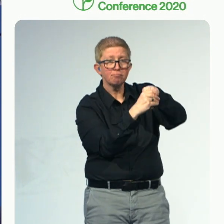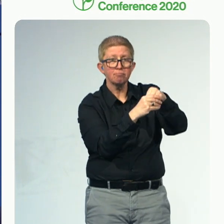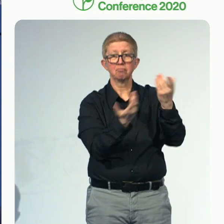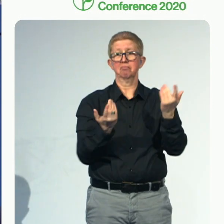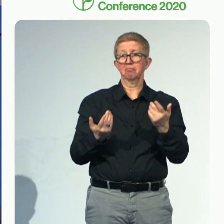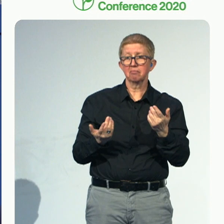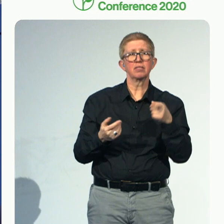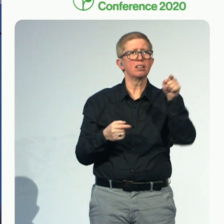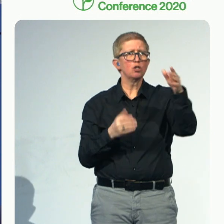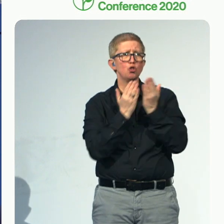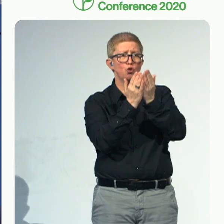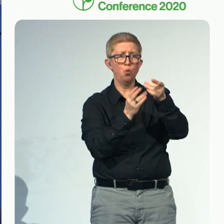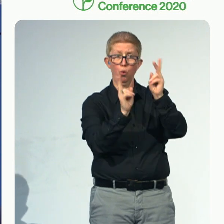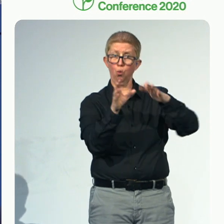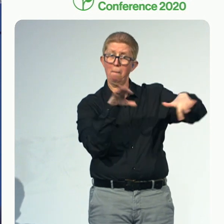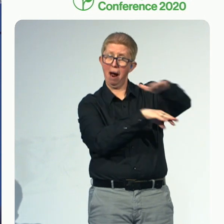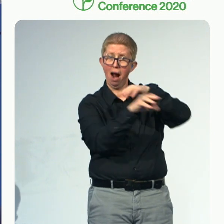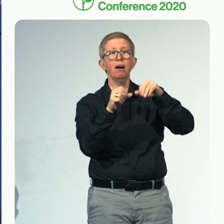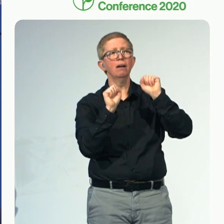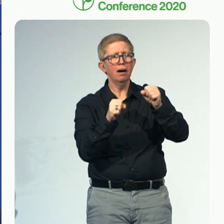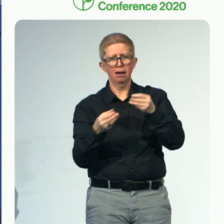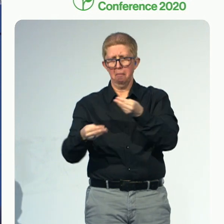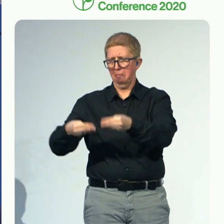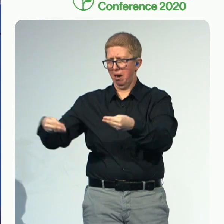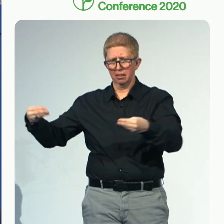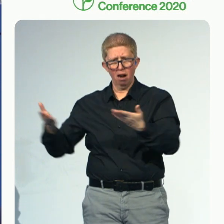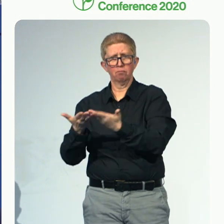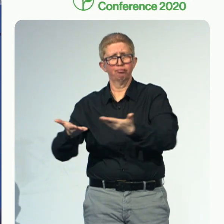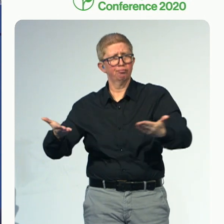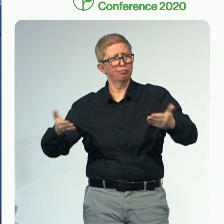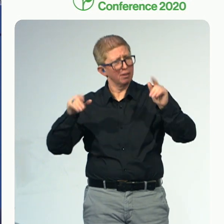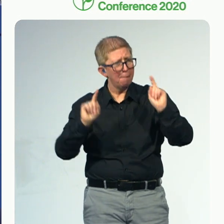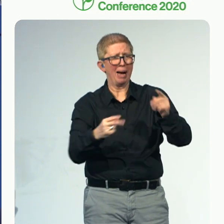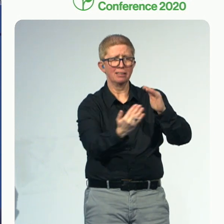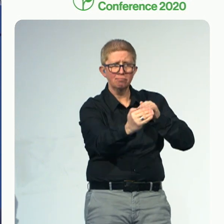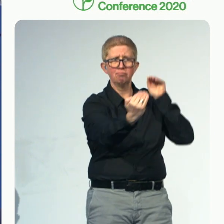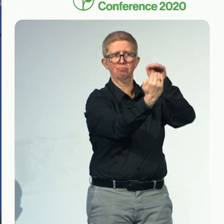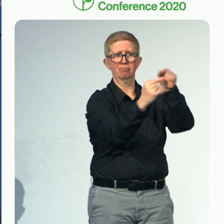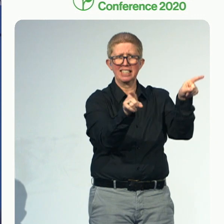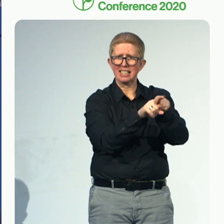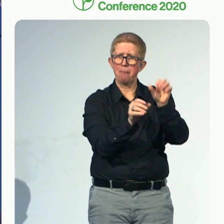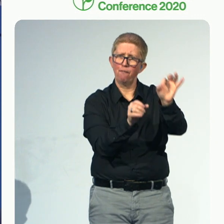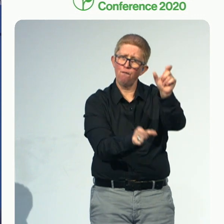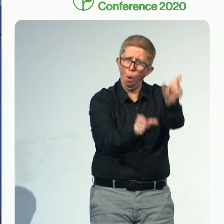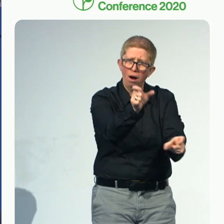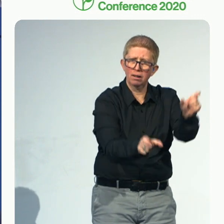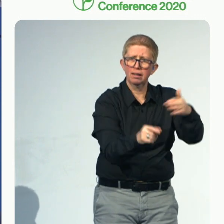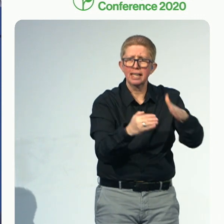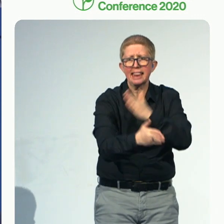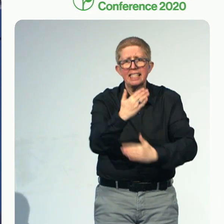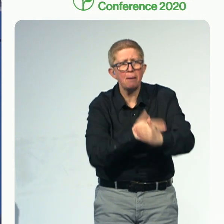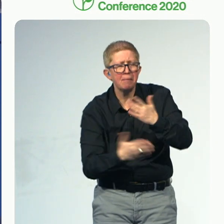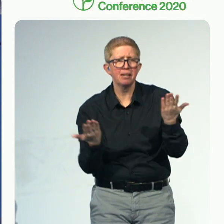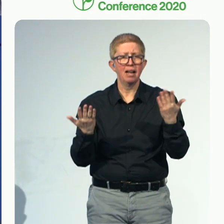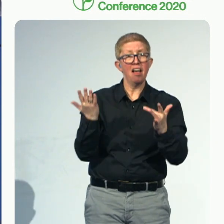accommodation of the classroom. We talk about teacher training, adapted curricula, use of technology that creates the inclusion, this